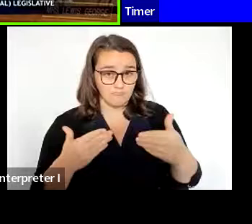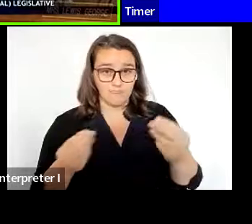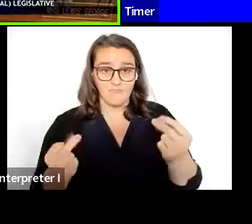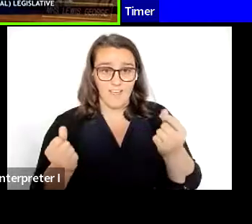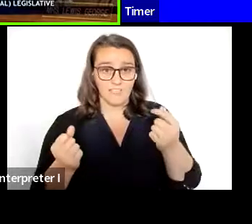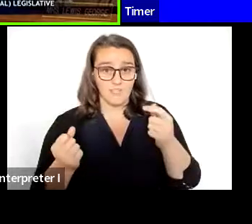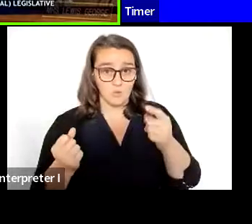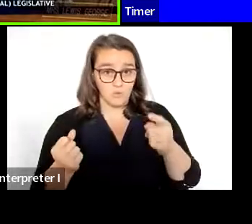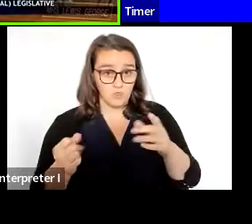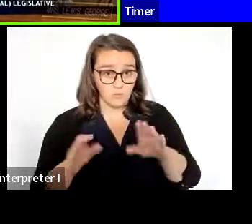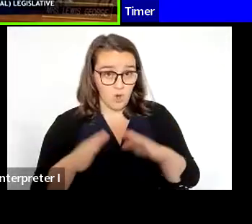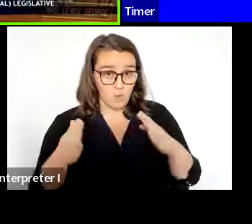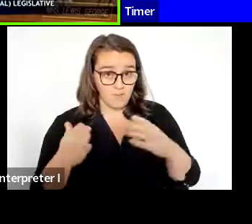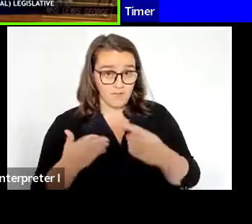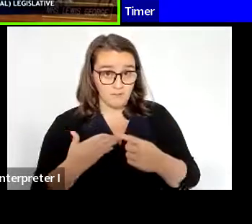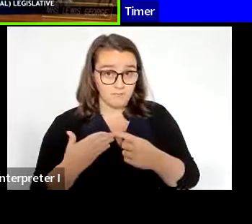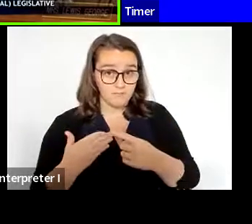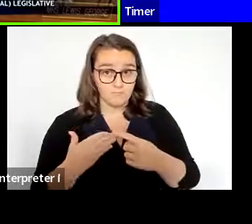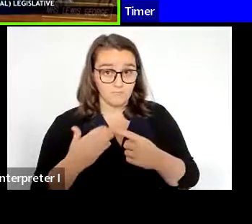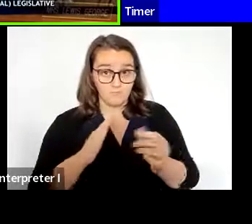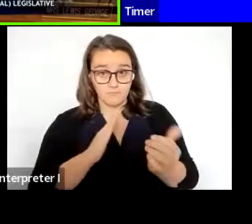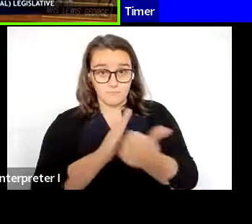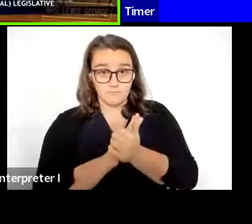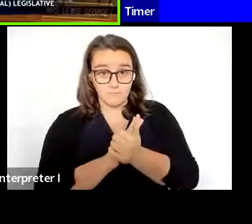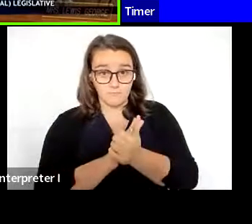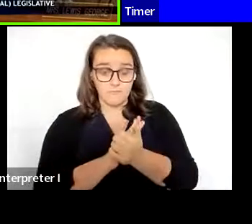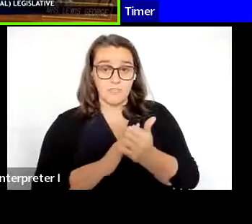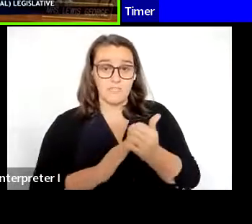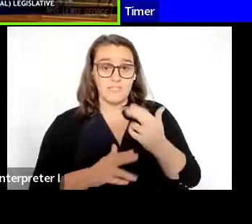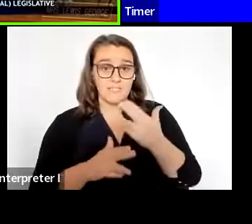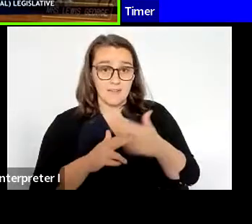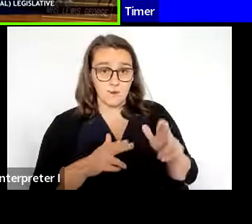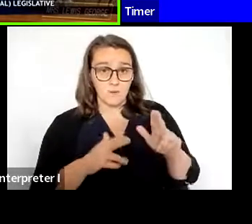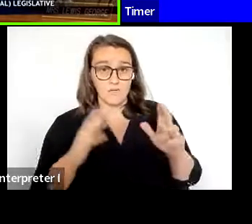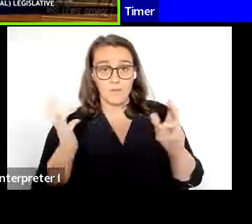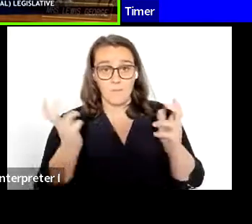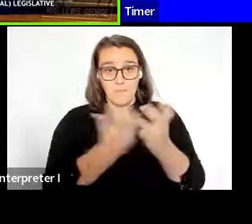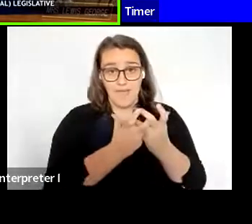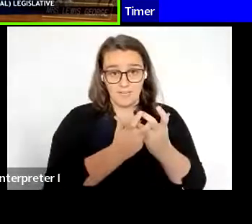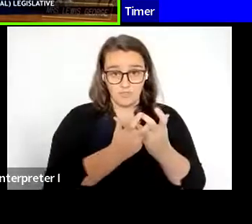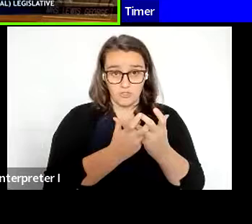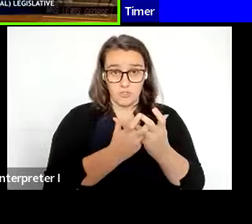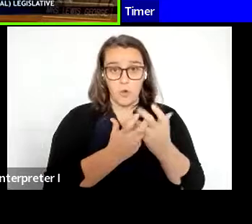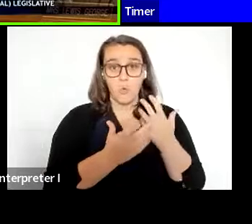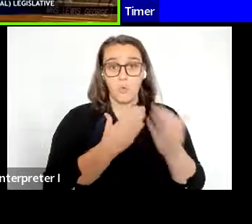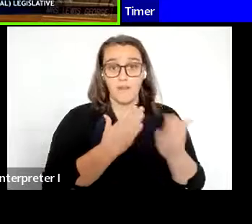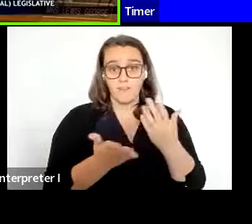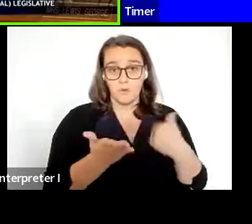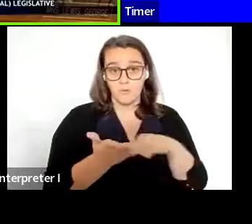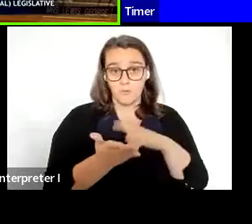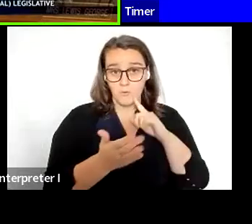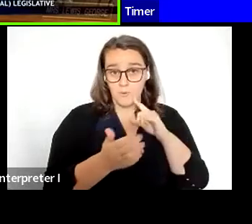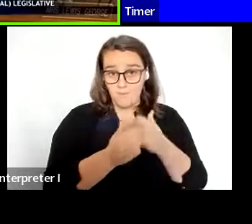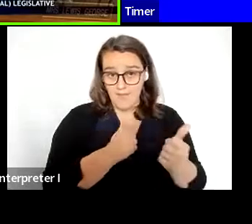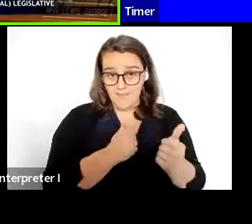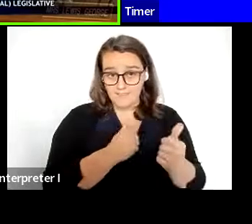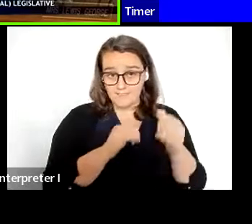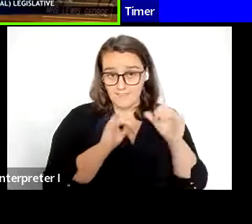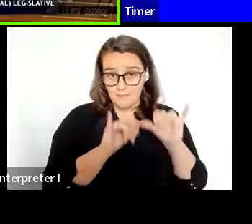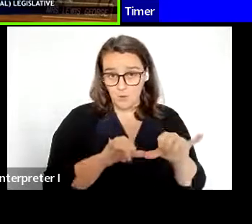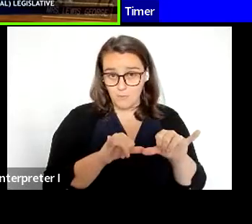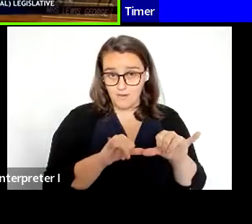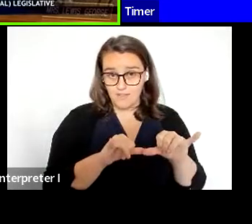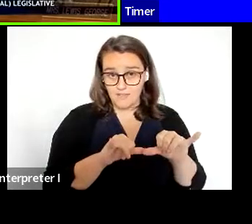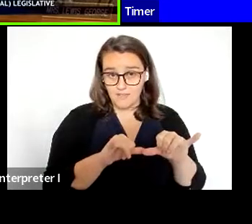Would you be open to amending the temporary to match whatever it is that we pass in the permanent, so